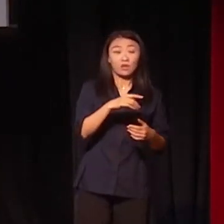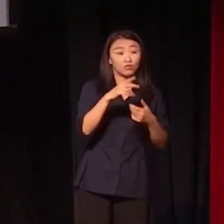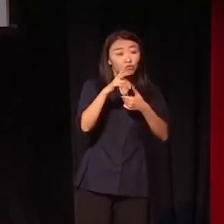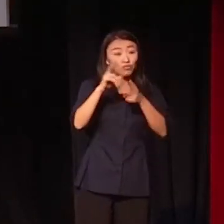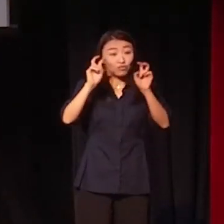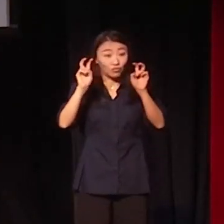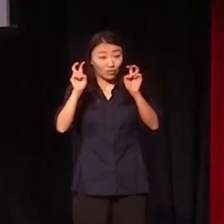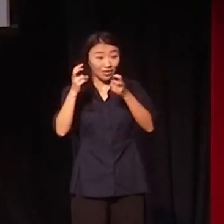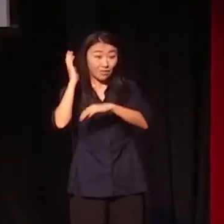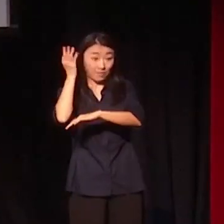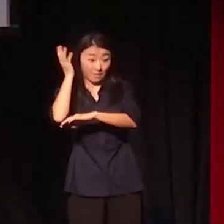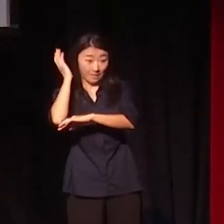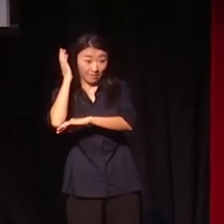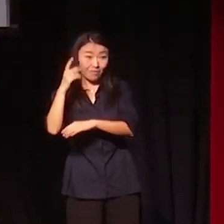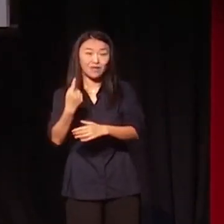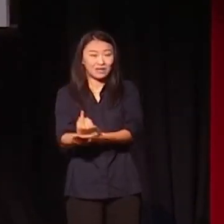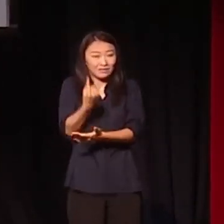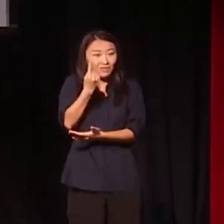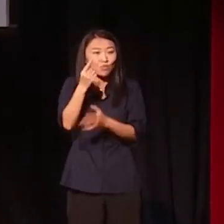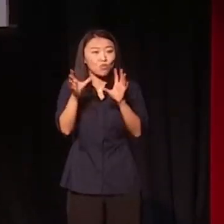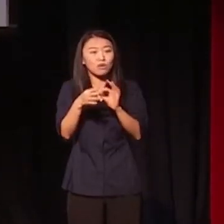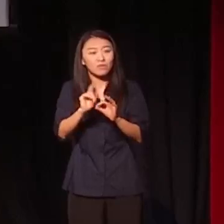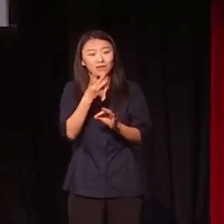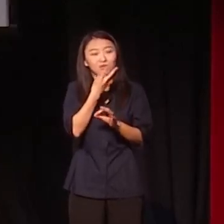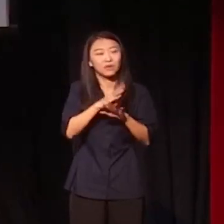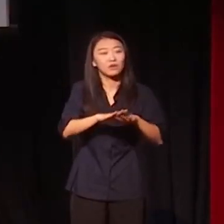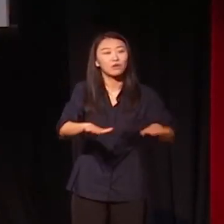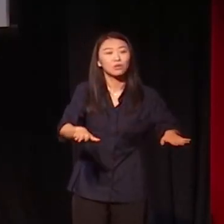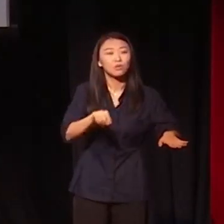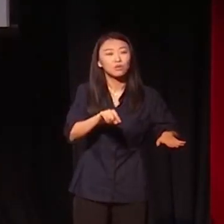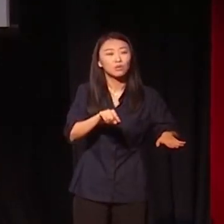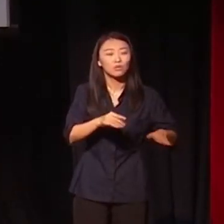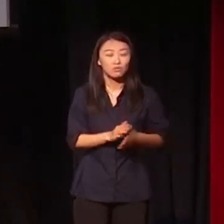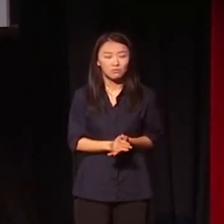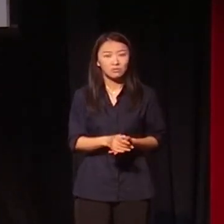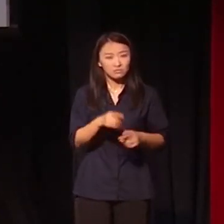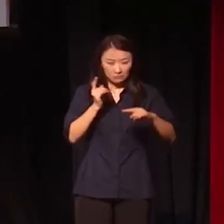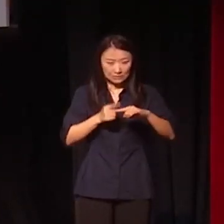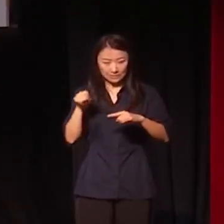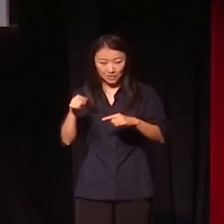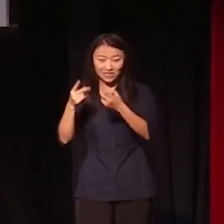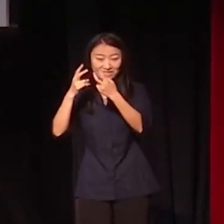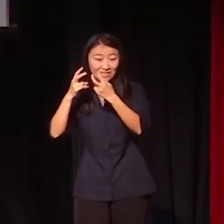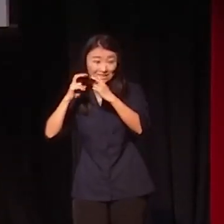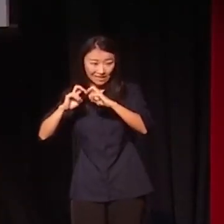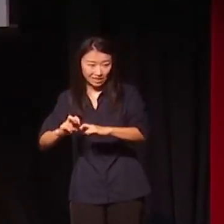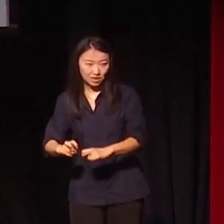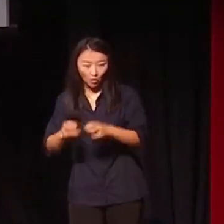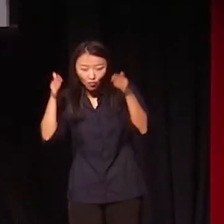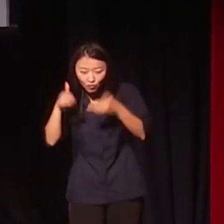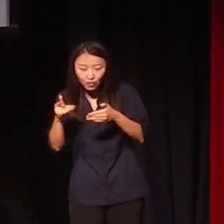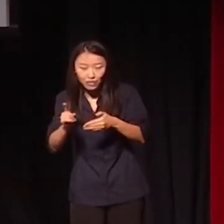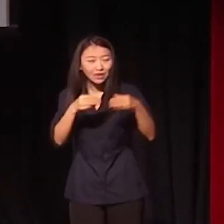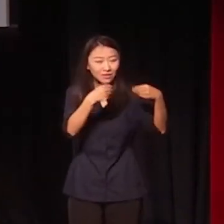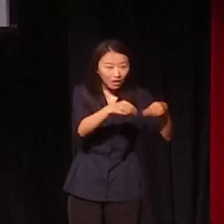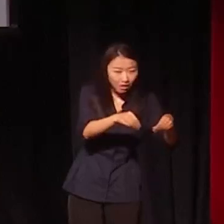the conference is around children, and there's there's a body of research that focuses on educational interpreting. So the majority of